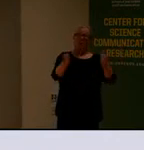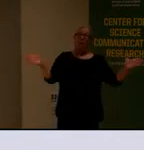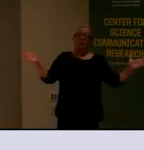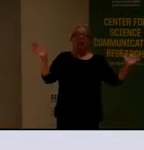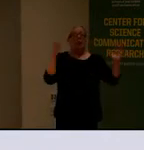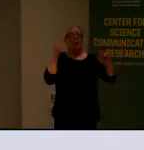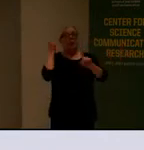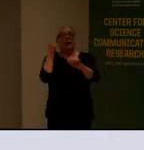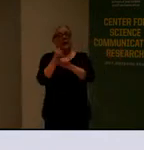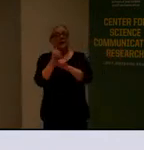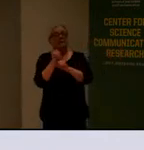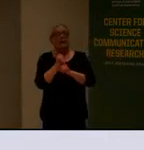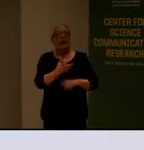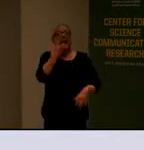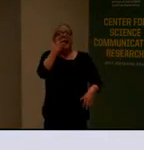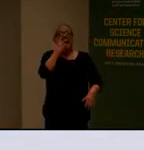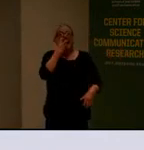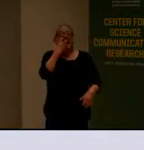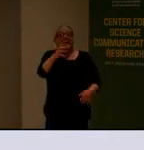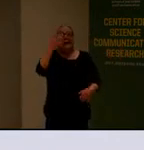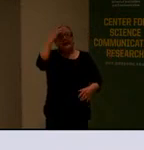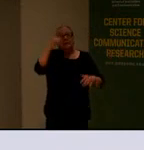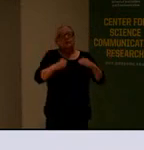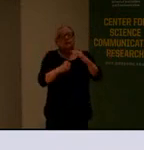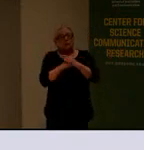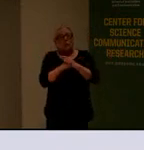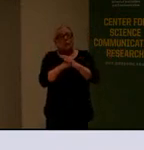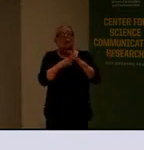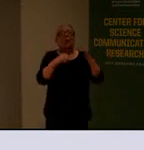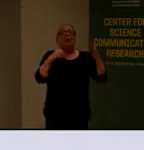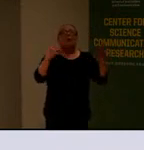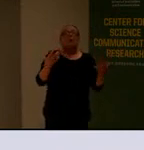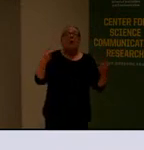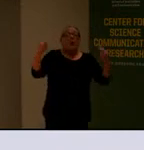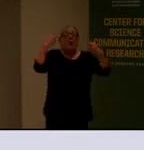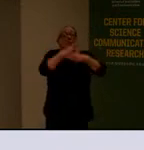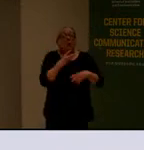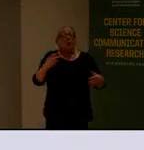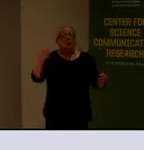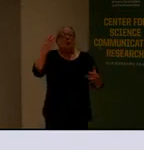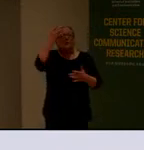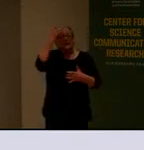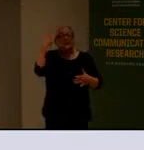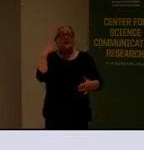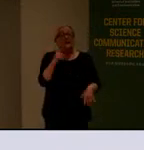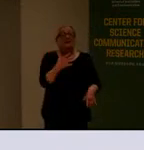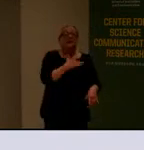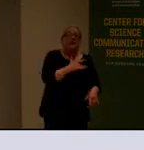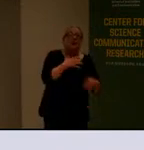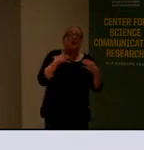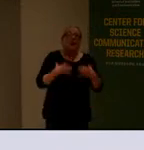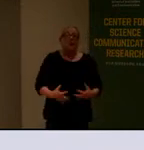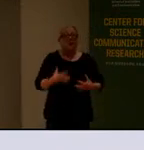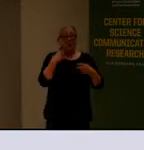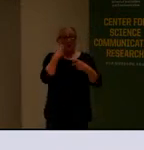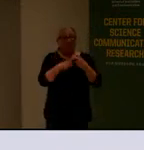which is a life-threatening form, or worsening existing disease for those who have underlying heart or lung problems.